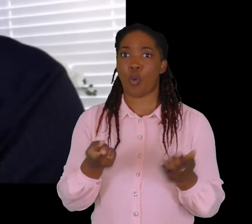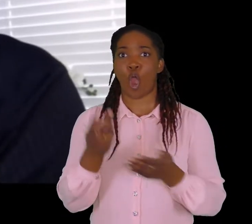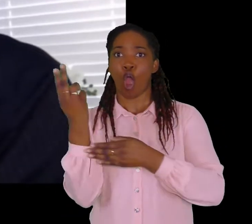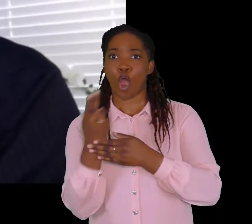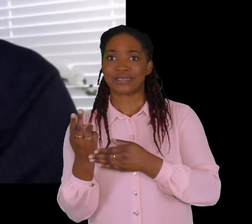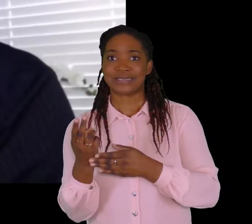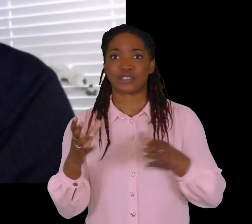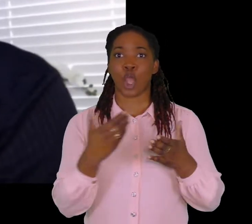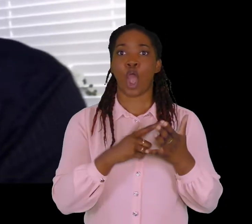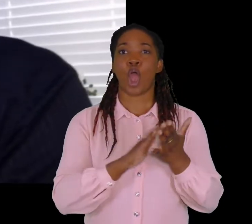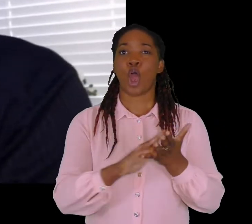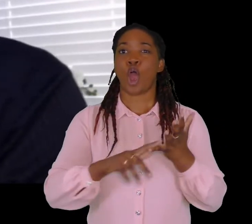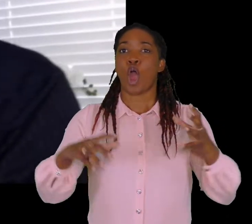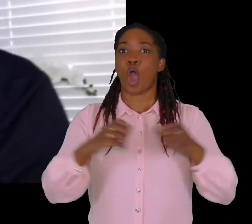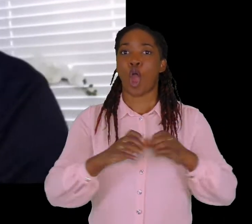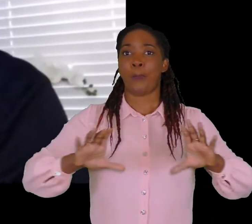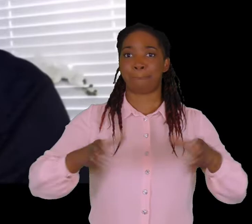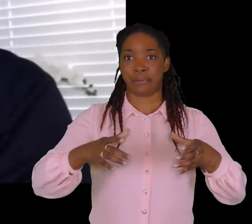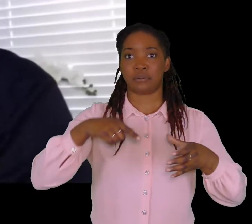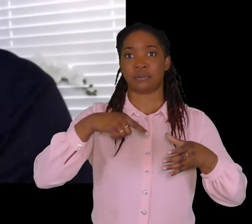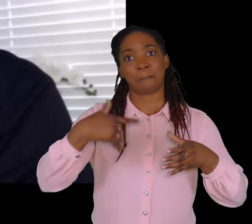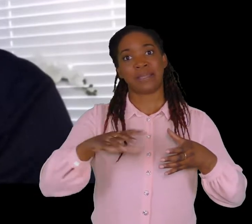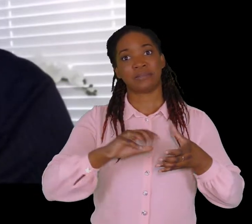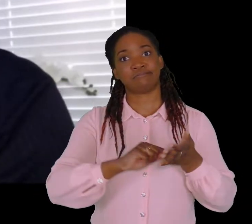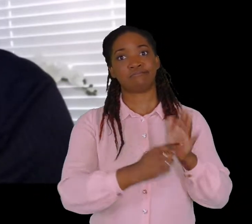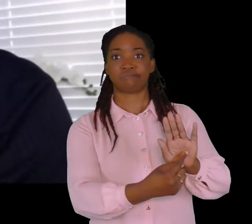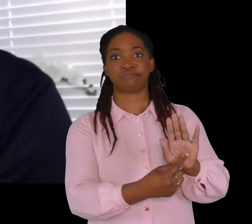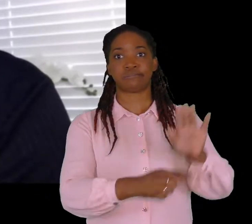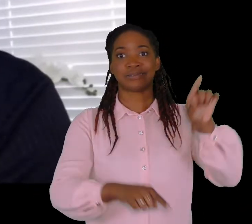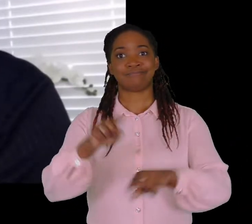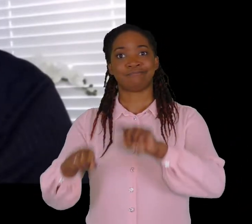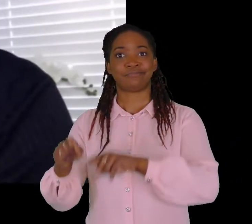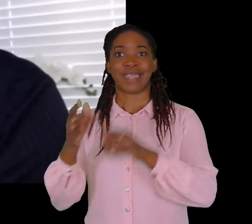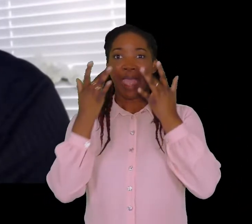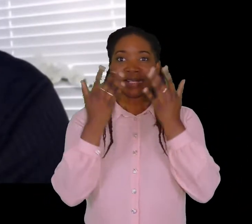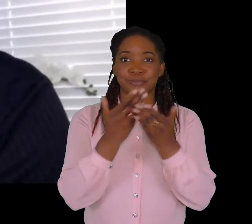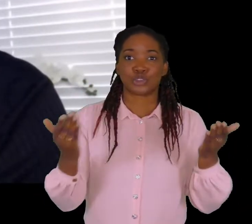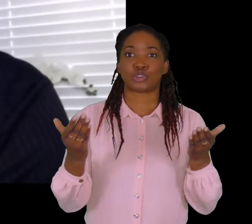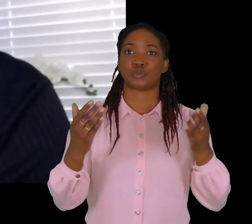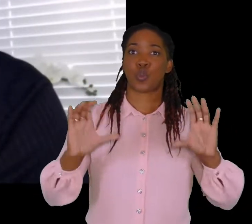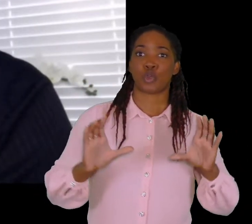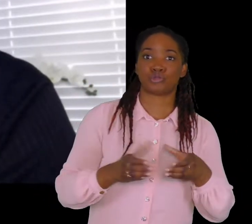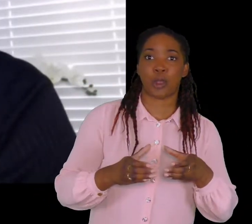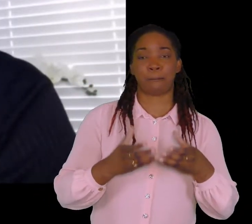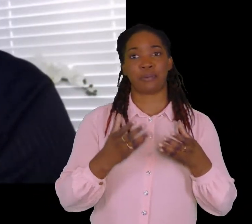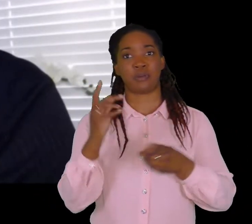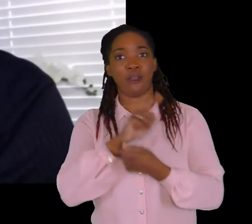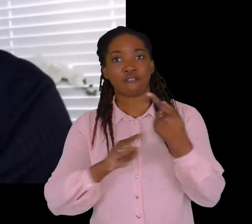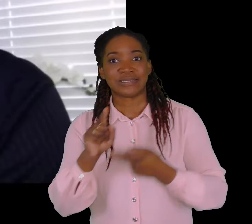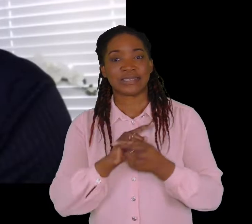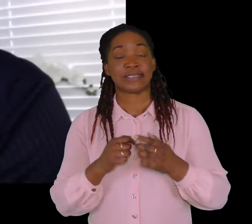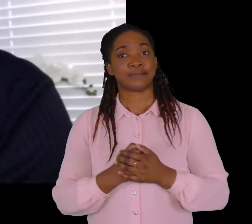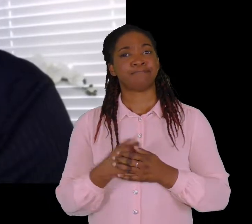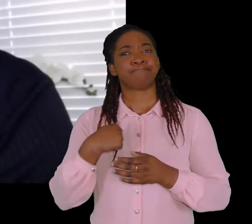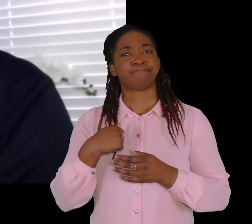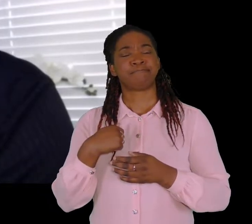curatorial hub that produced several exhibitions, publications, workshops, conferences, and research. Emerging